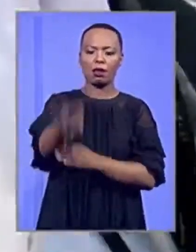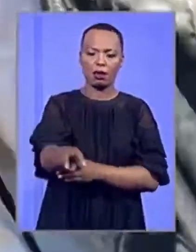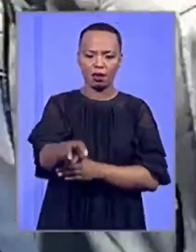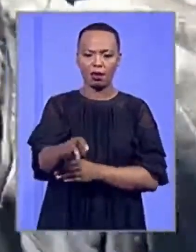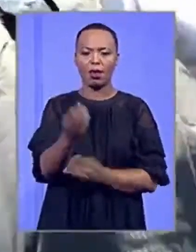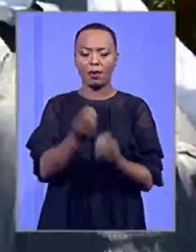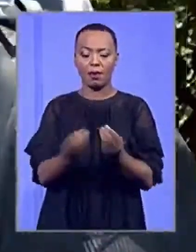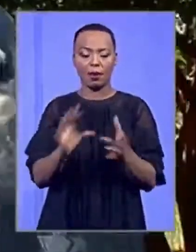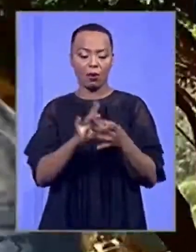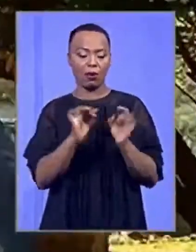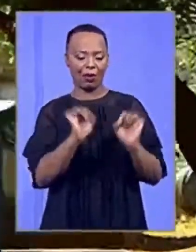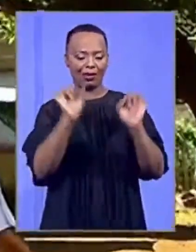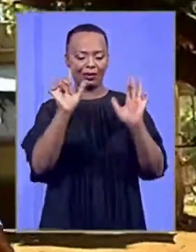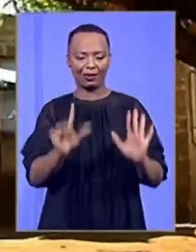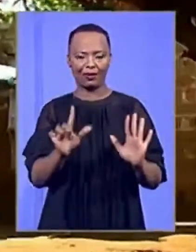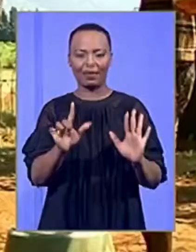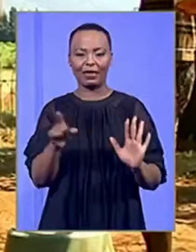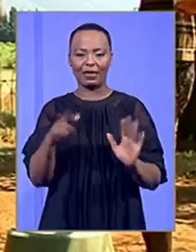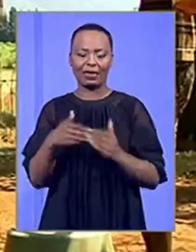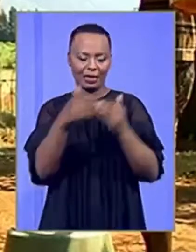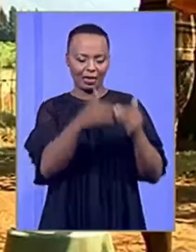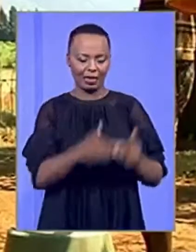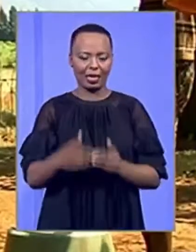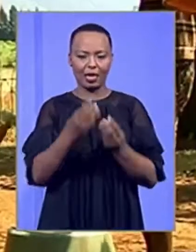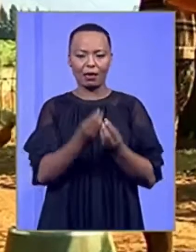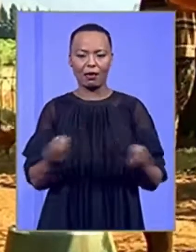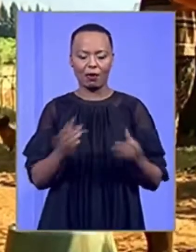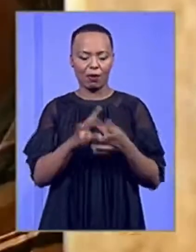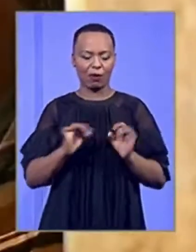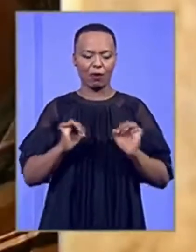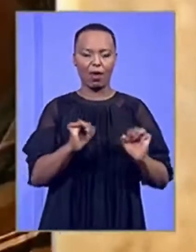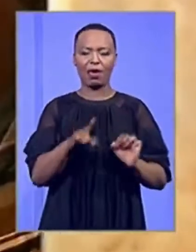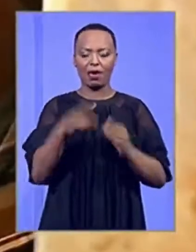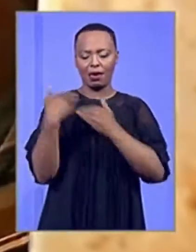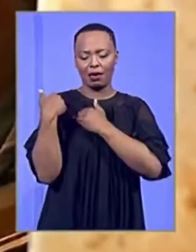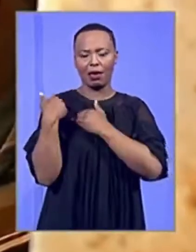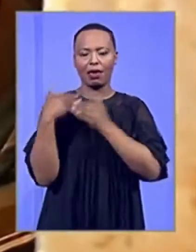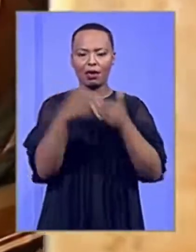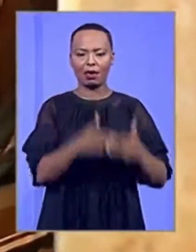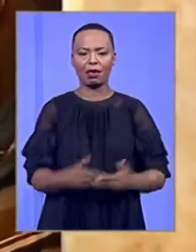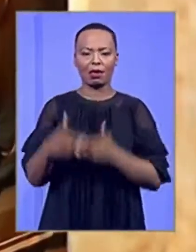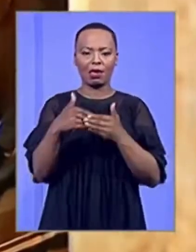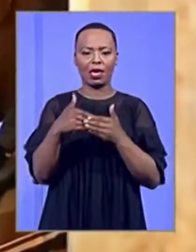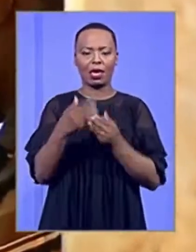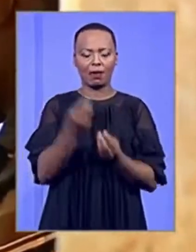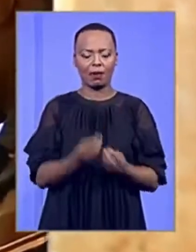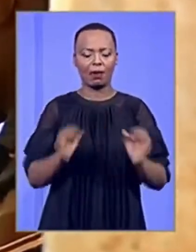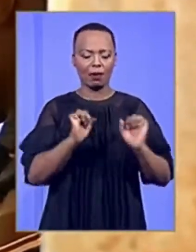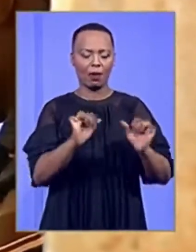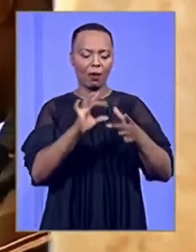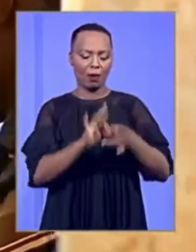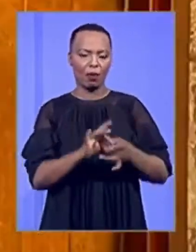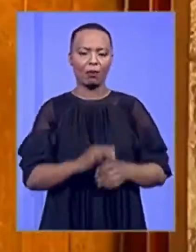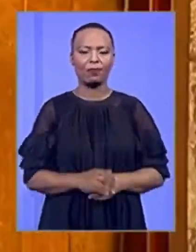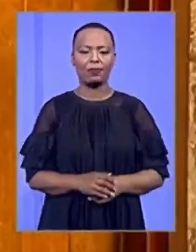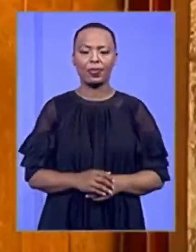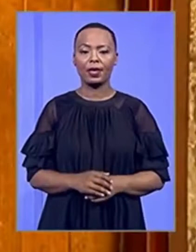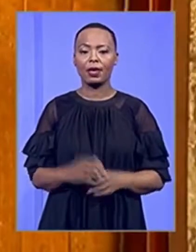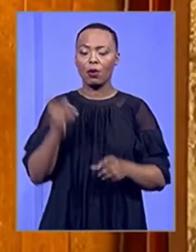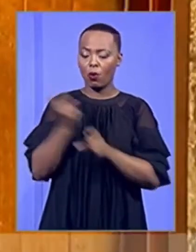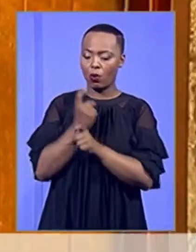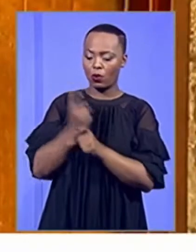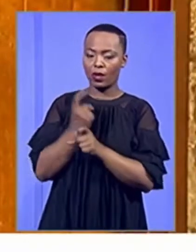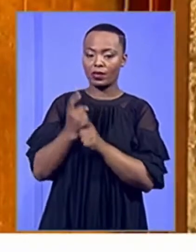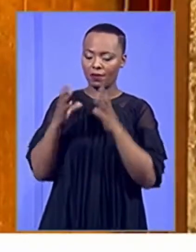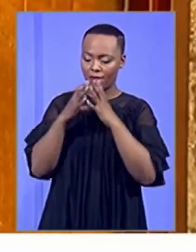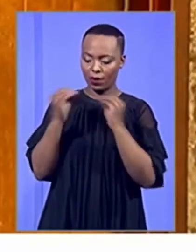ba mo letetše e setše le mengwaga e mebedi e le maikarabelo a gagwe go ba hlokomela. Everyday mo re tša re le sekolong